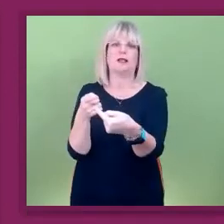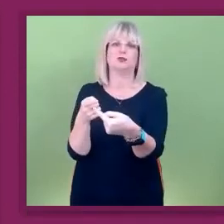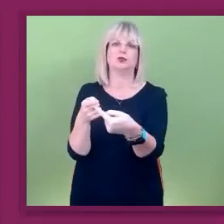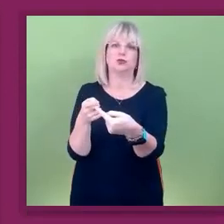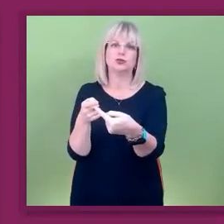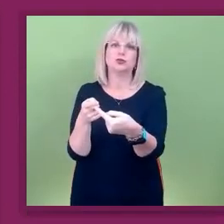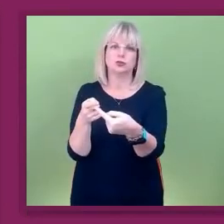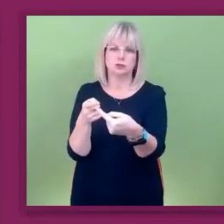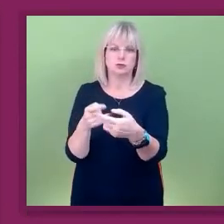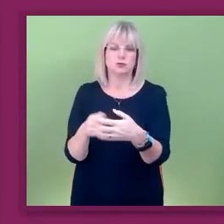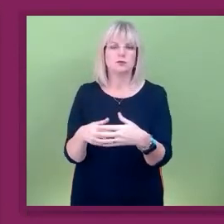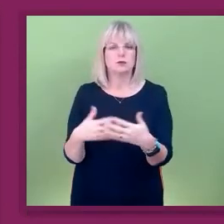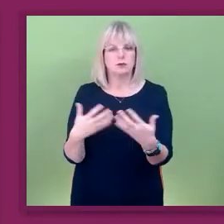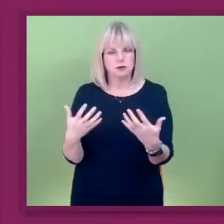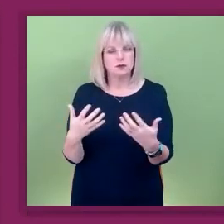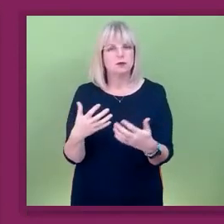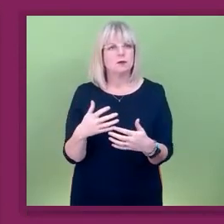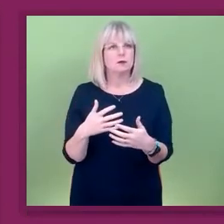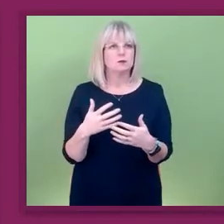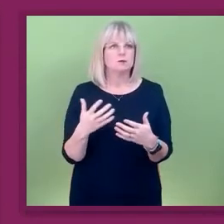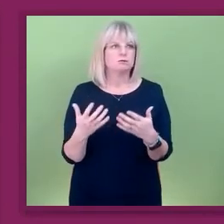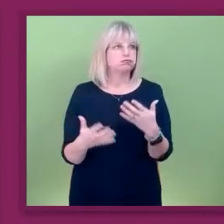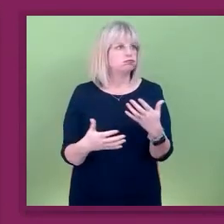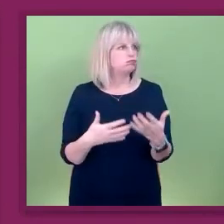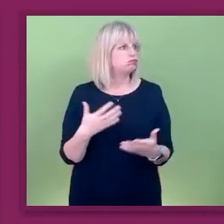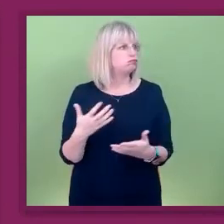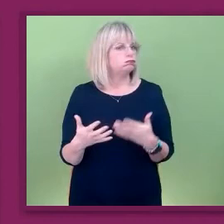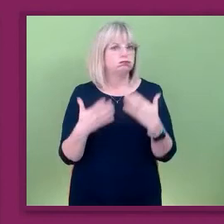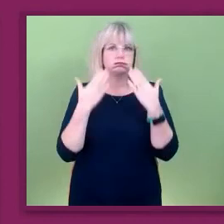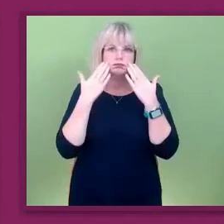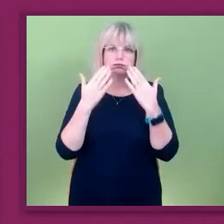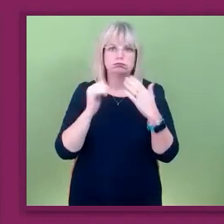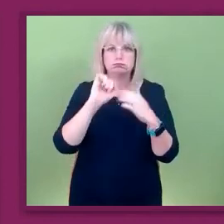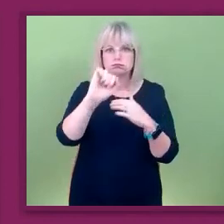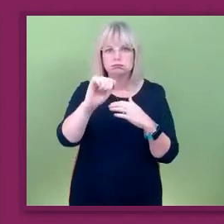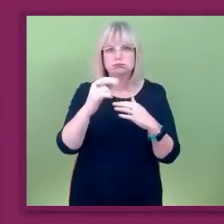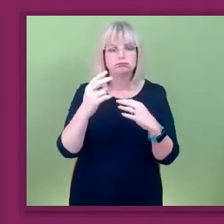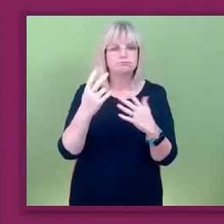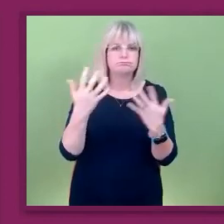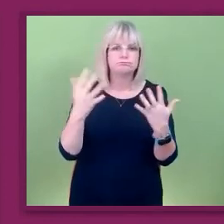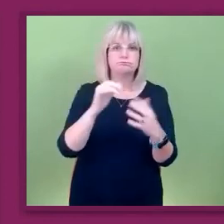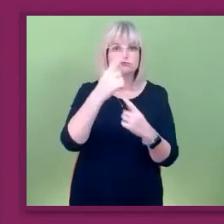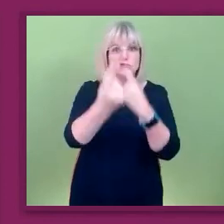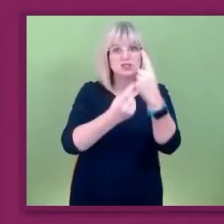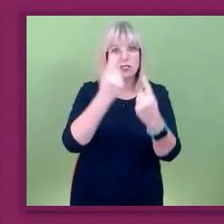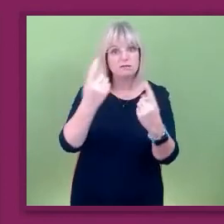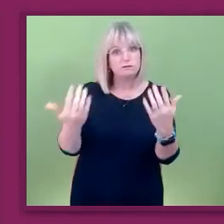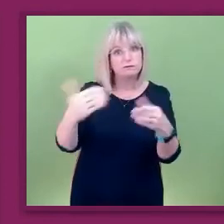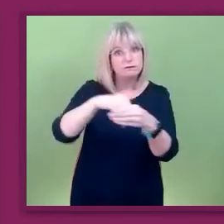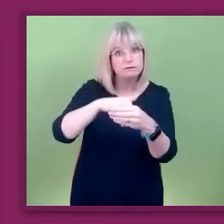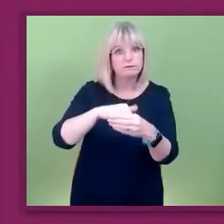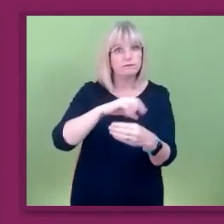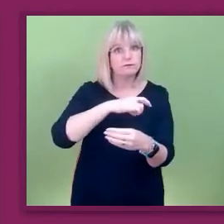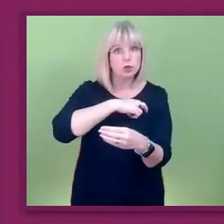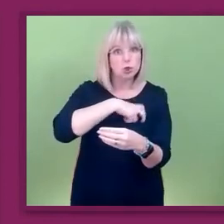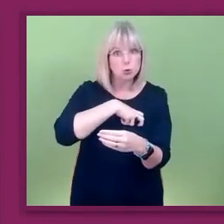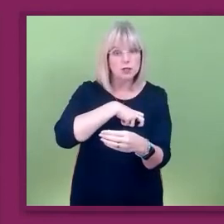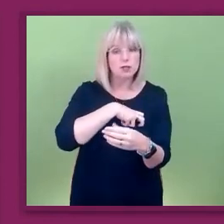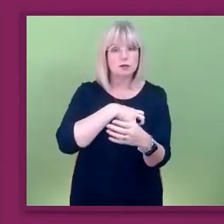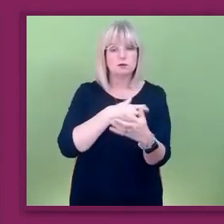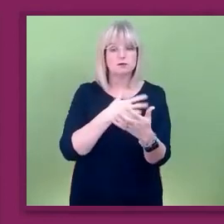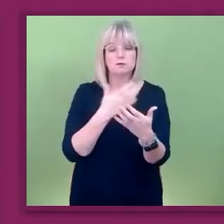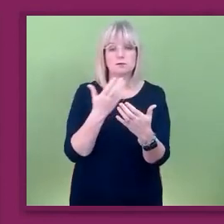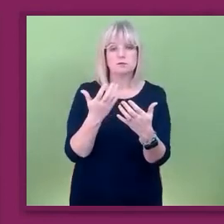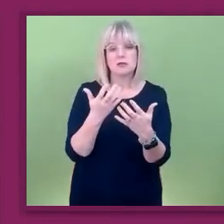say, you know, I don't know whether your viewer is part of a union similar to the one like Royal College